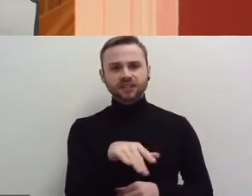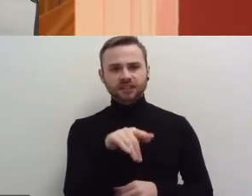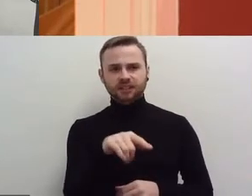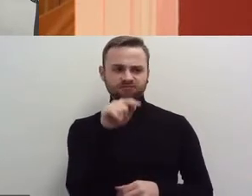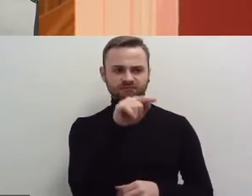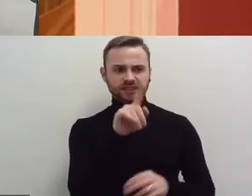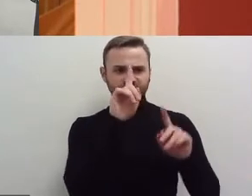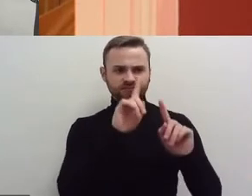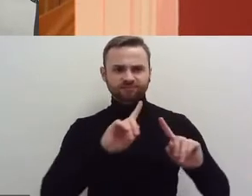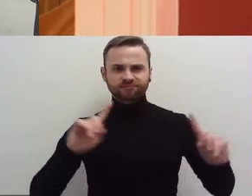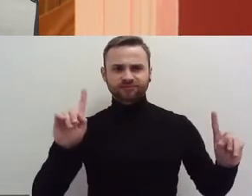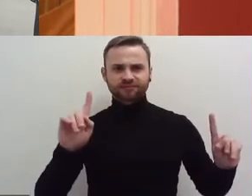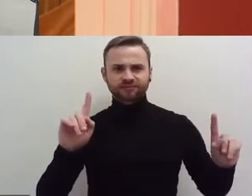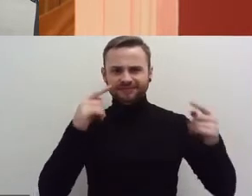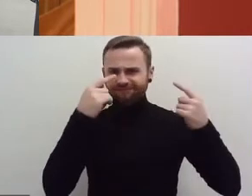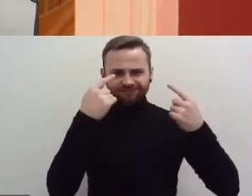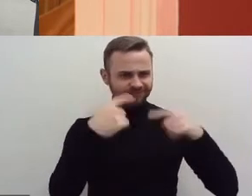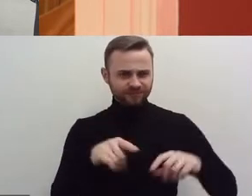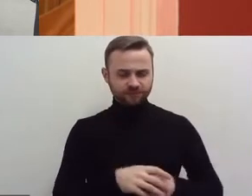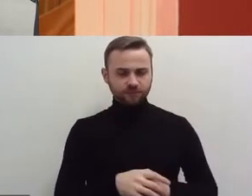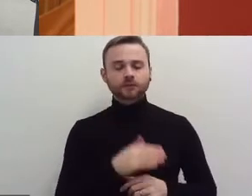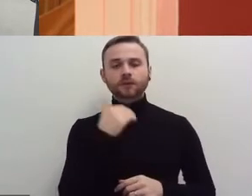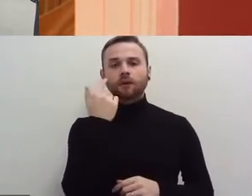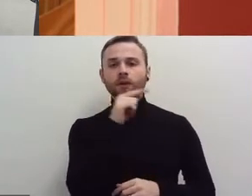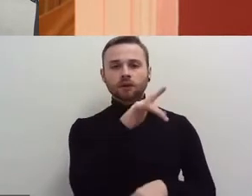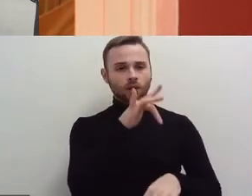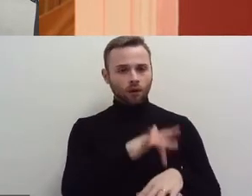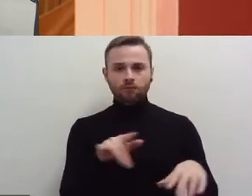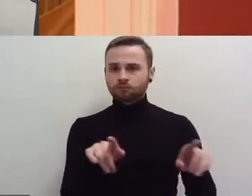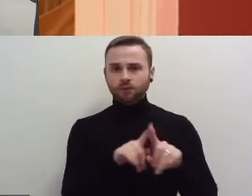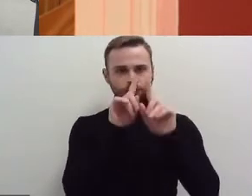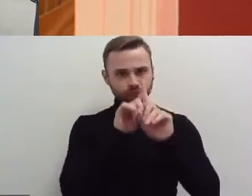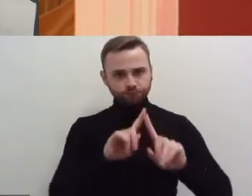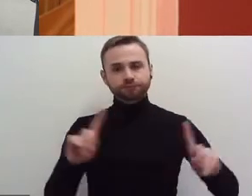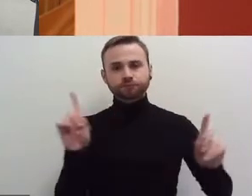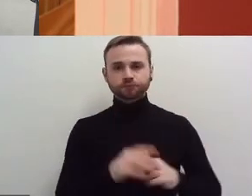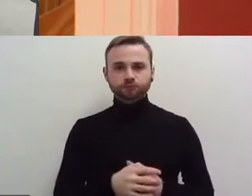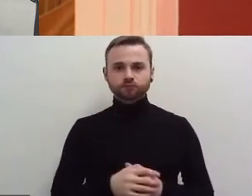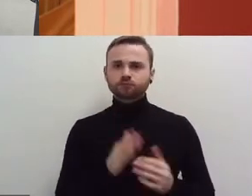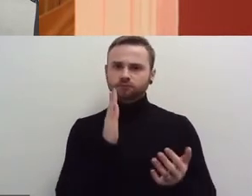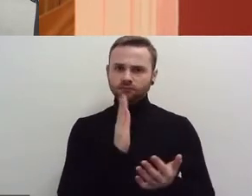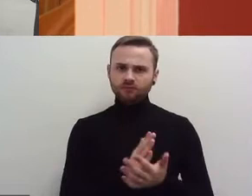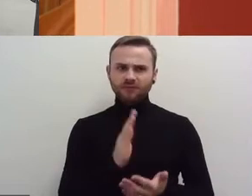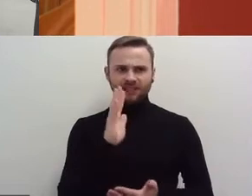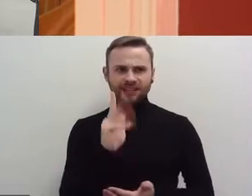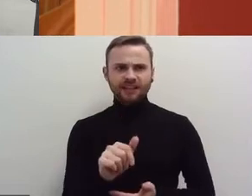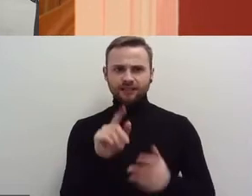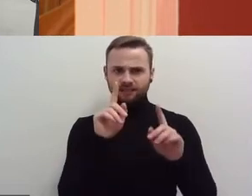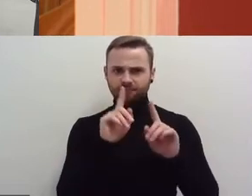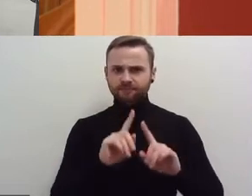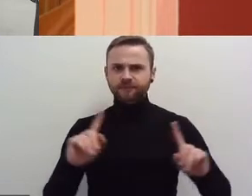like they're wrong, that there's something wrong with them, and their mental health is at